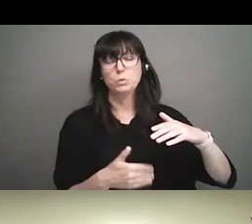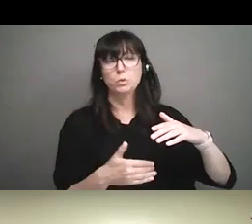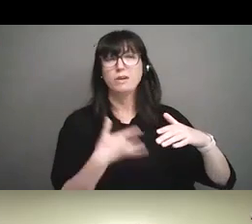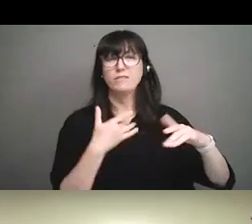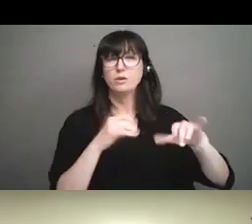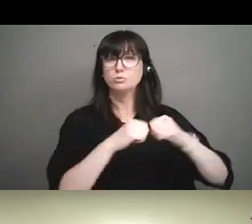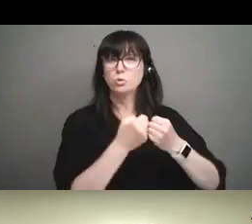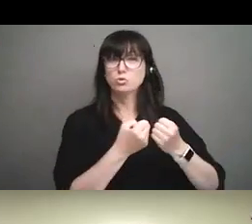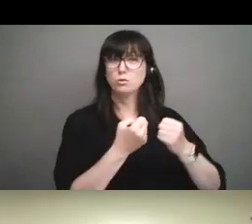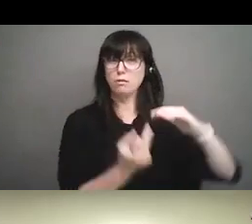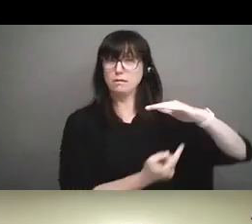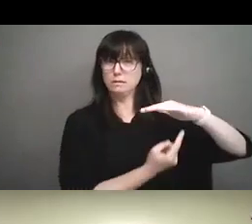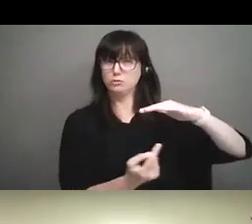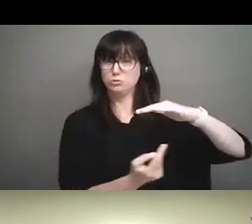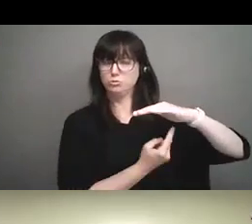the